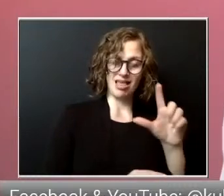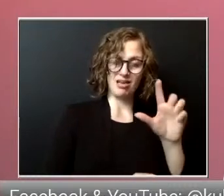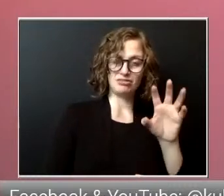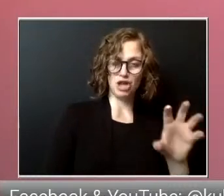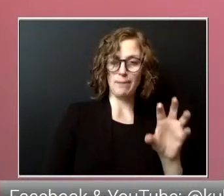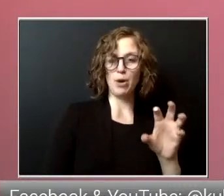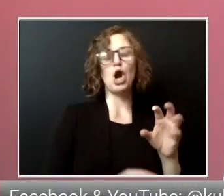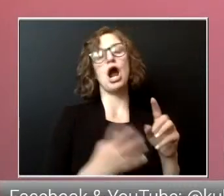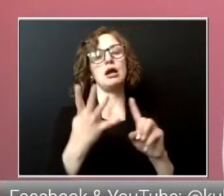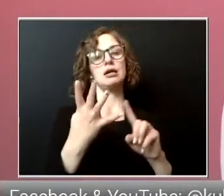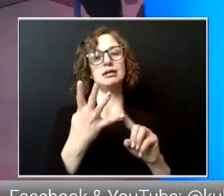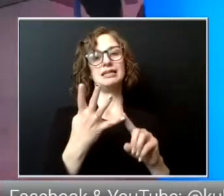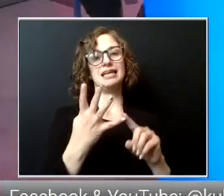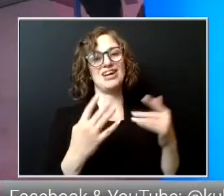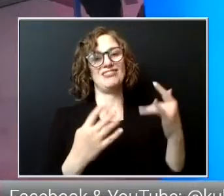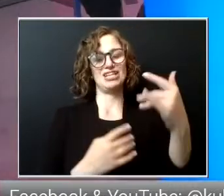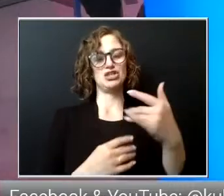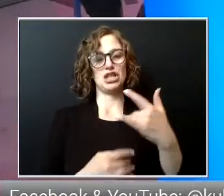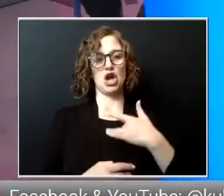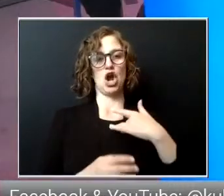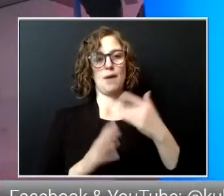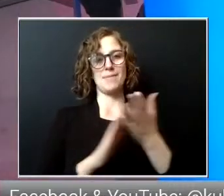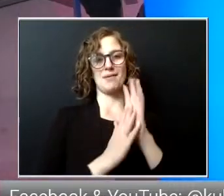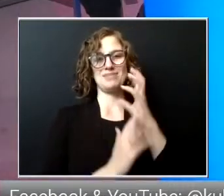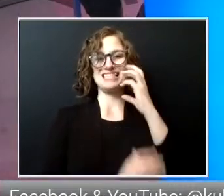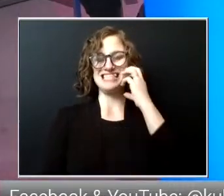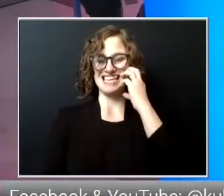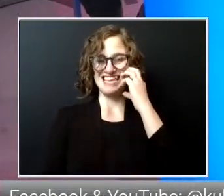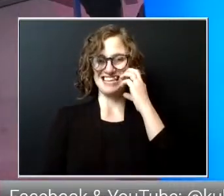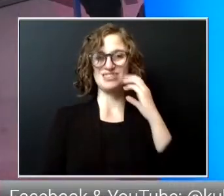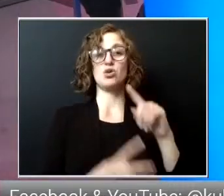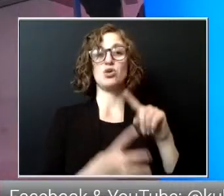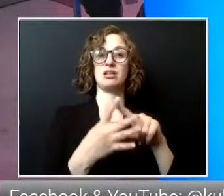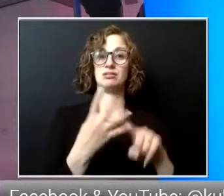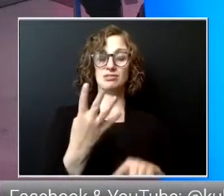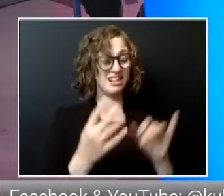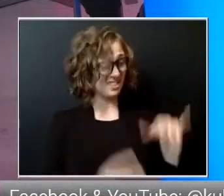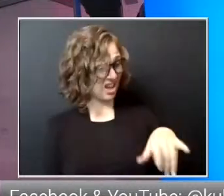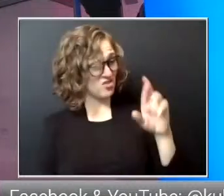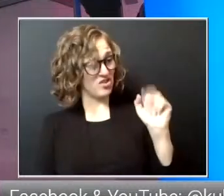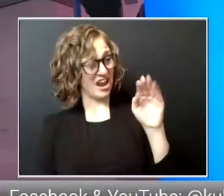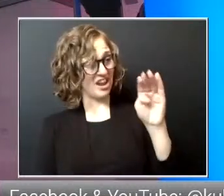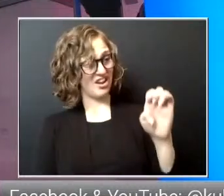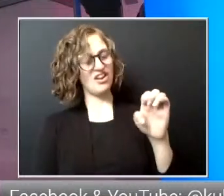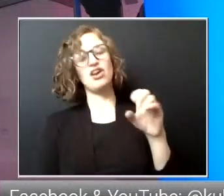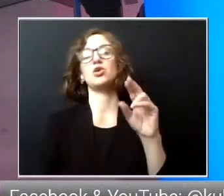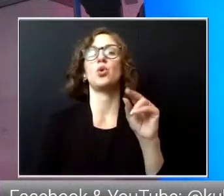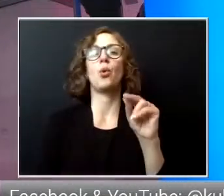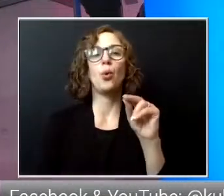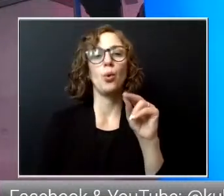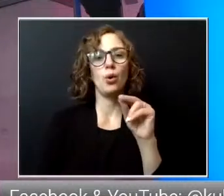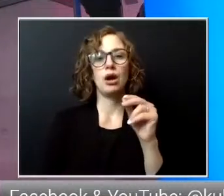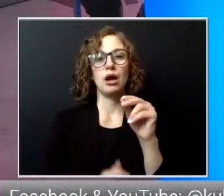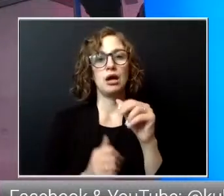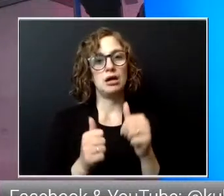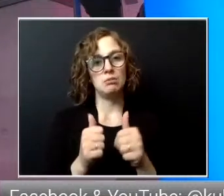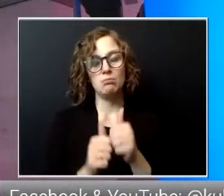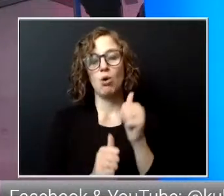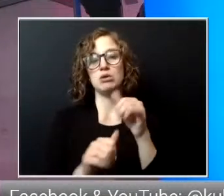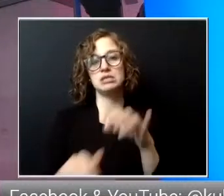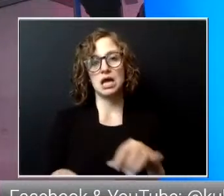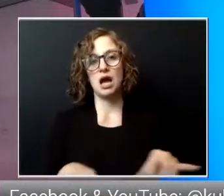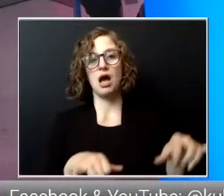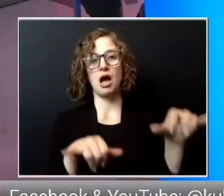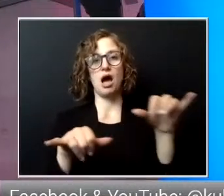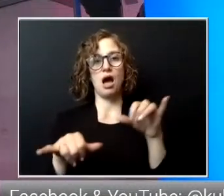4 components. Is this rare? No, it's actually the most common blue baby or cyanotic heart defect that we see.